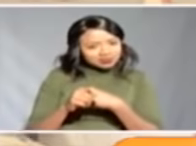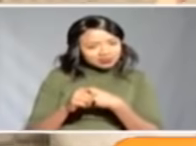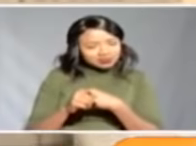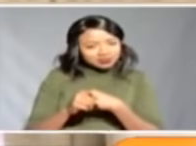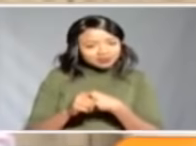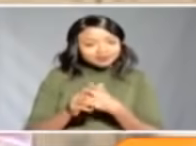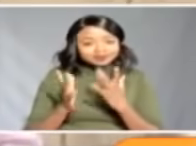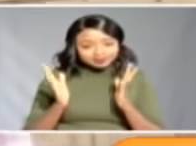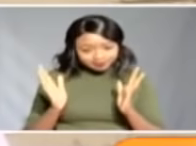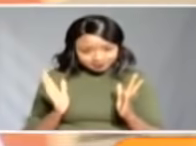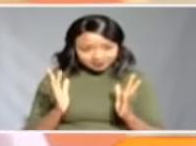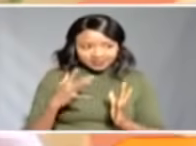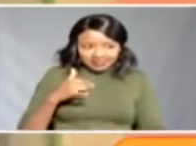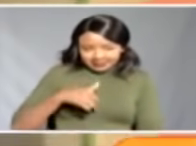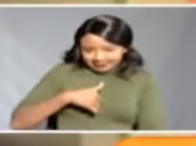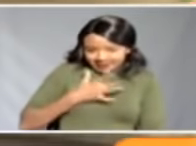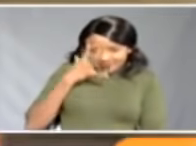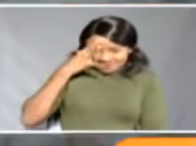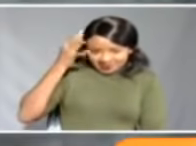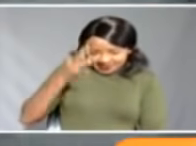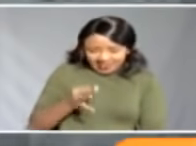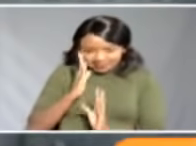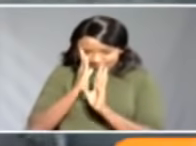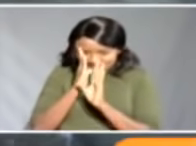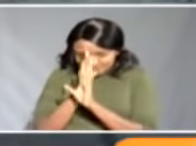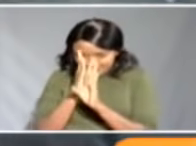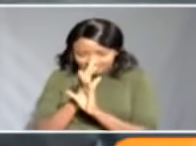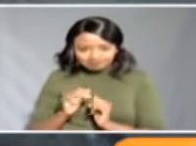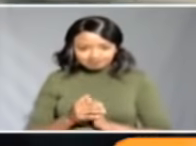So I decided to go undercover.